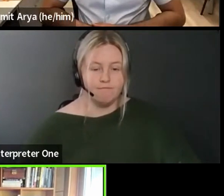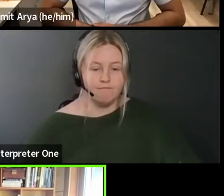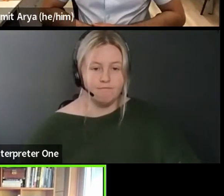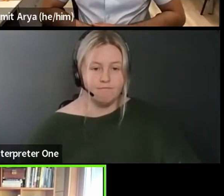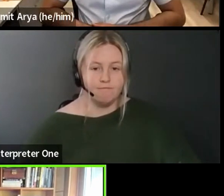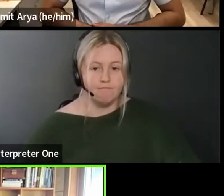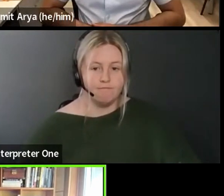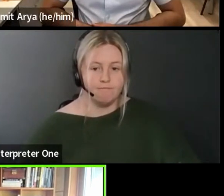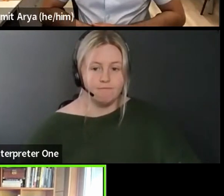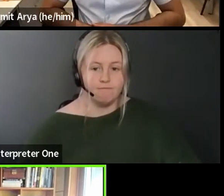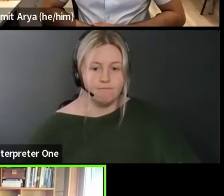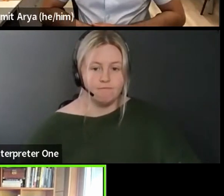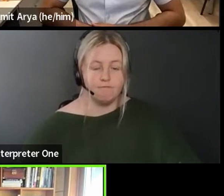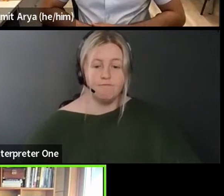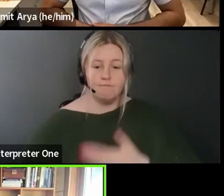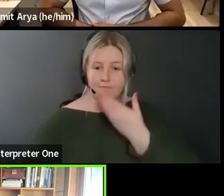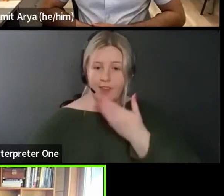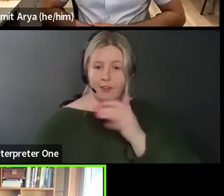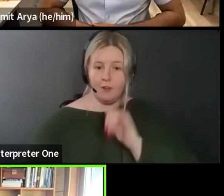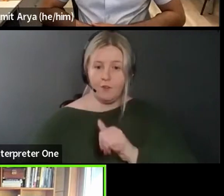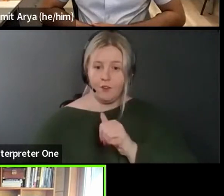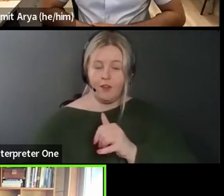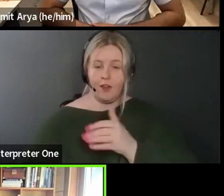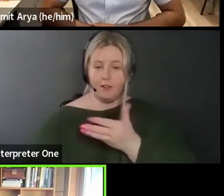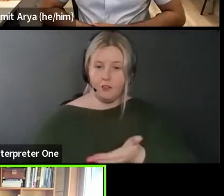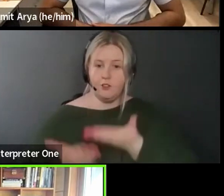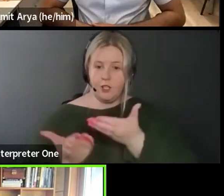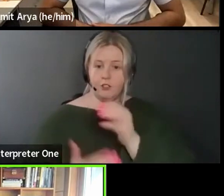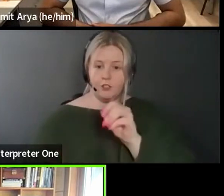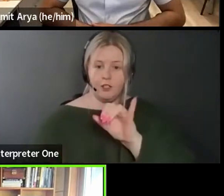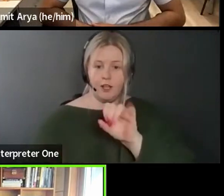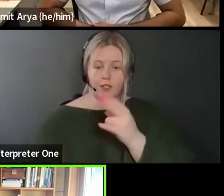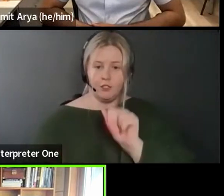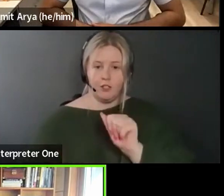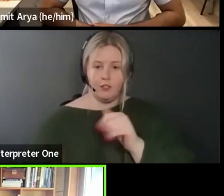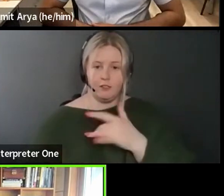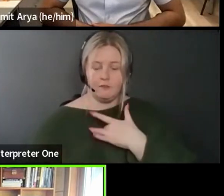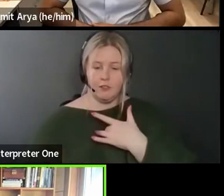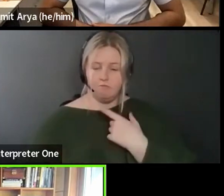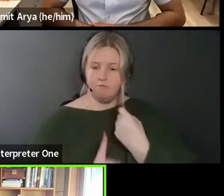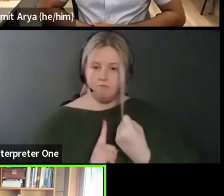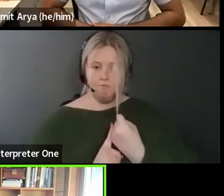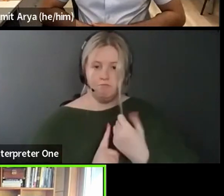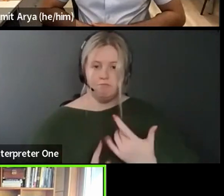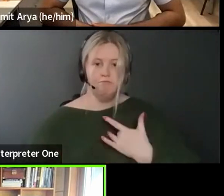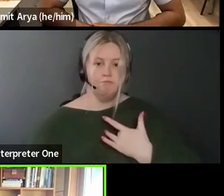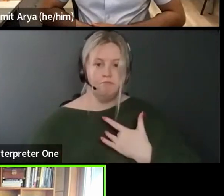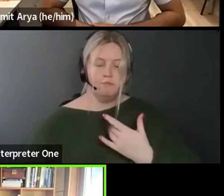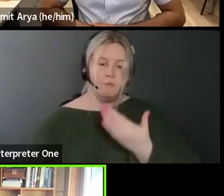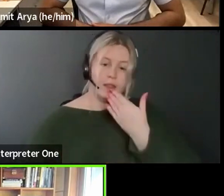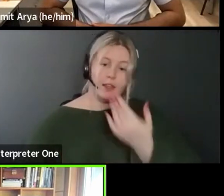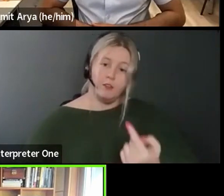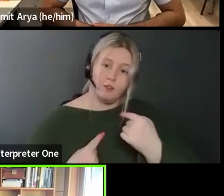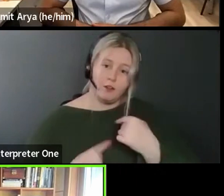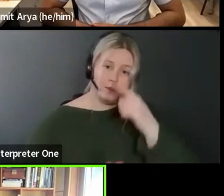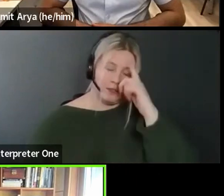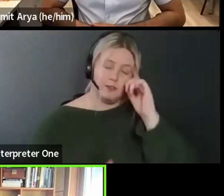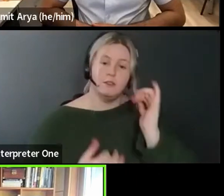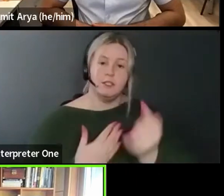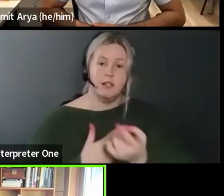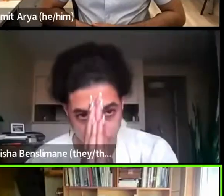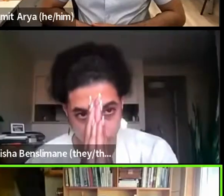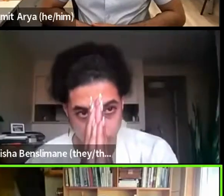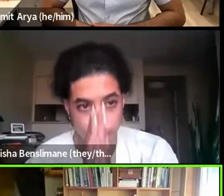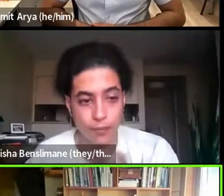Thank you for that suggestion, Aisha. And it's heavy, but thank you for being here, folks. And